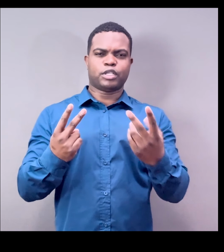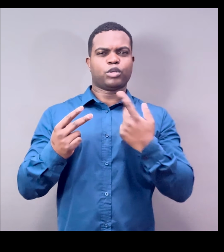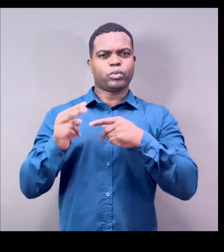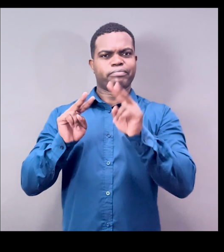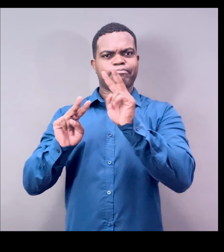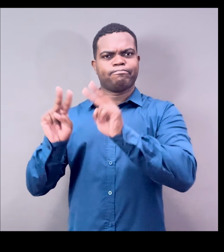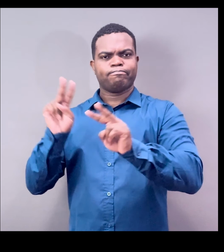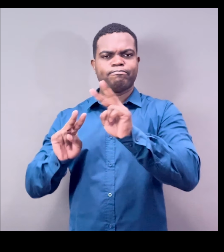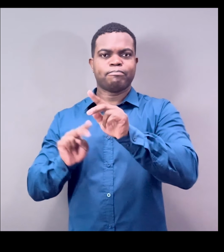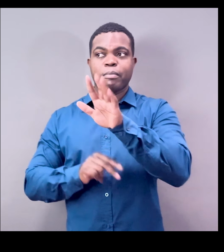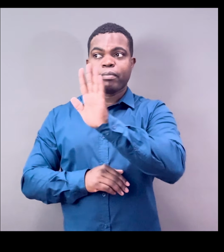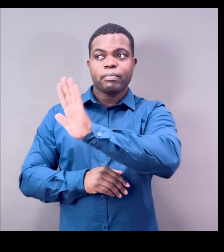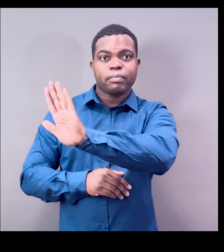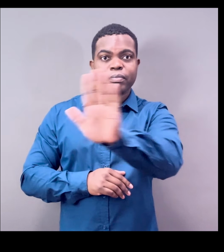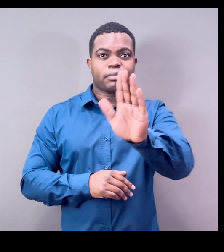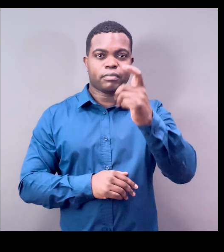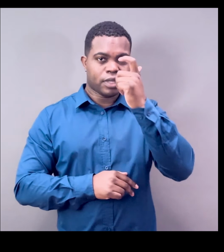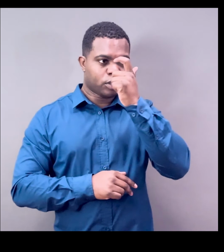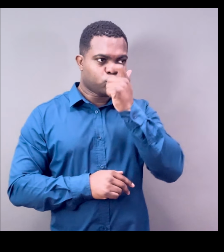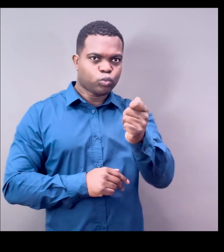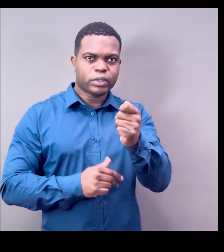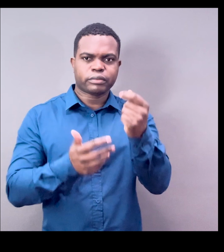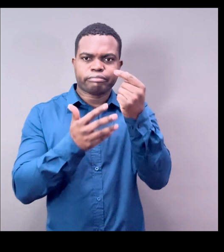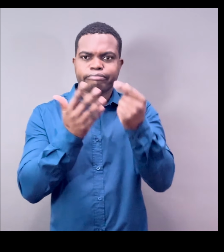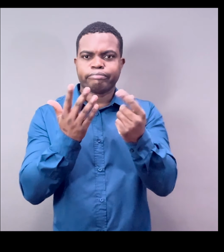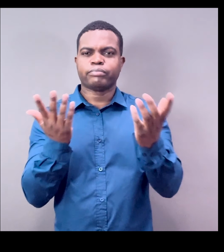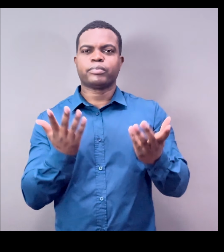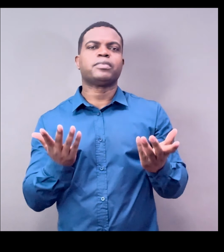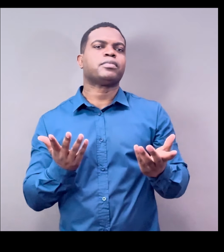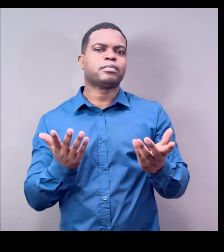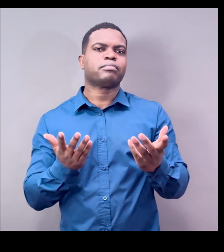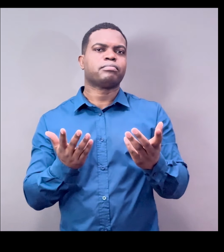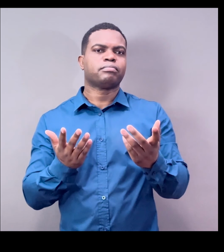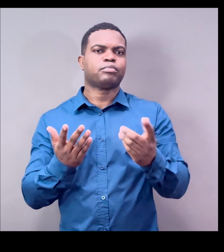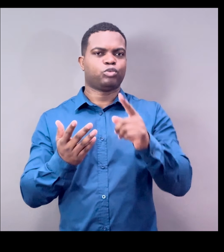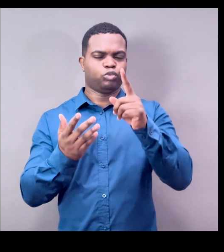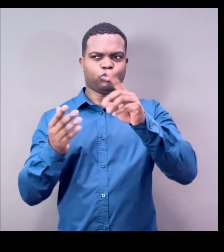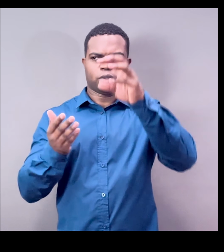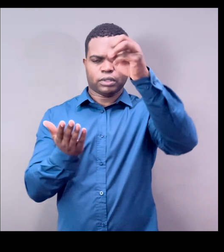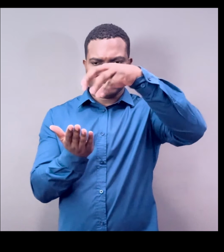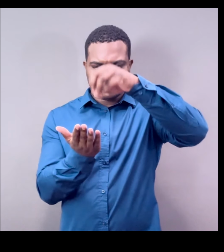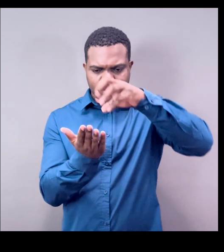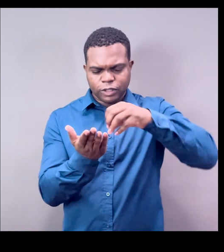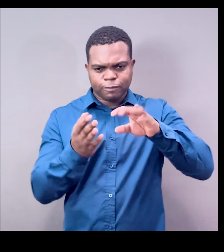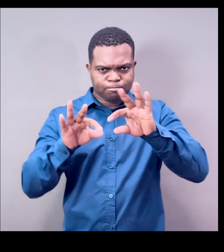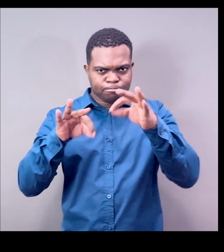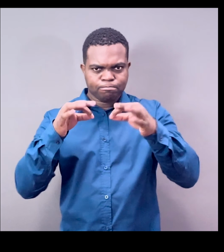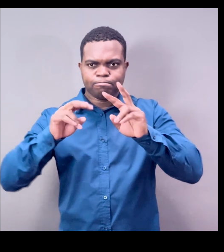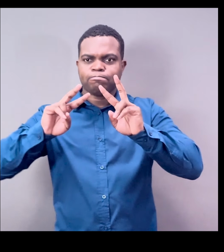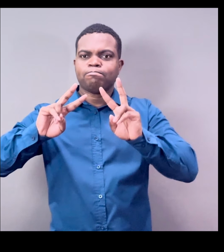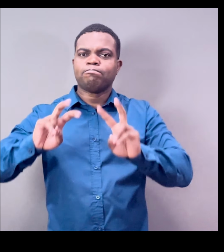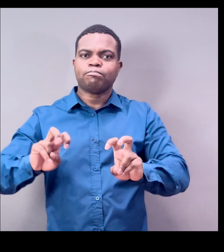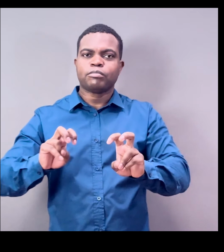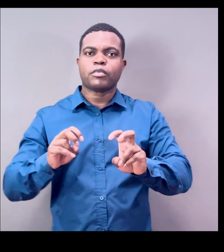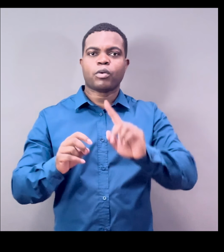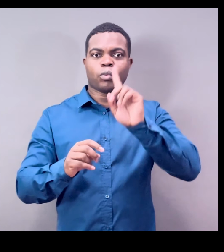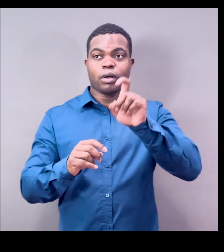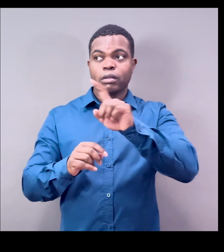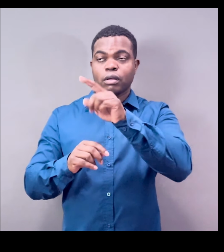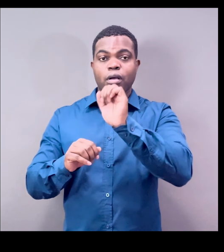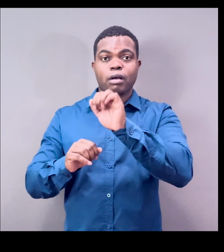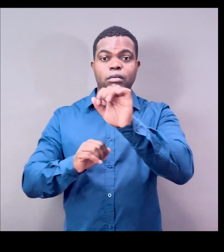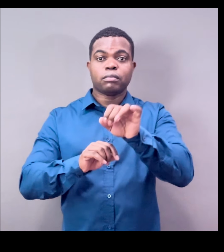their interests. You need to analyze their interests, their influence, and their potential